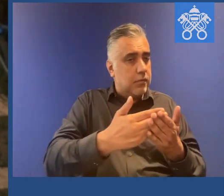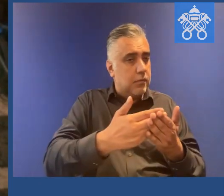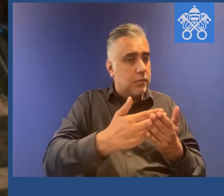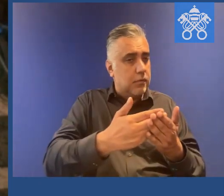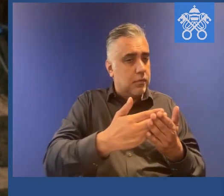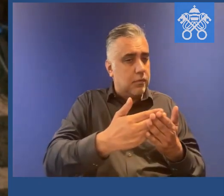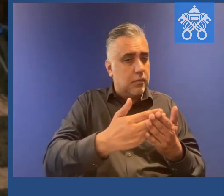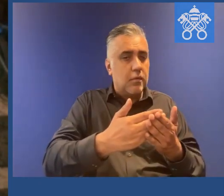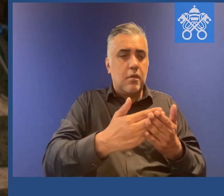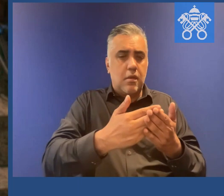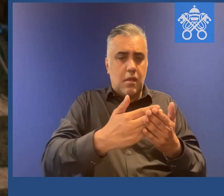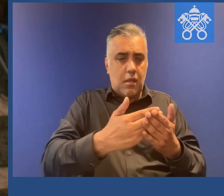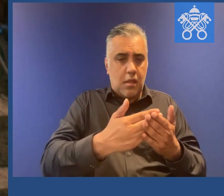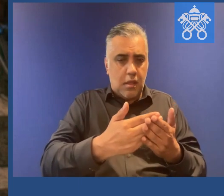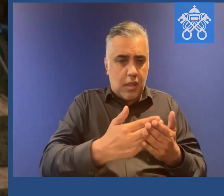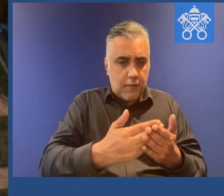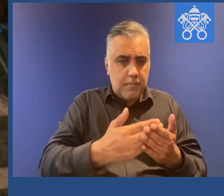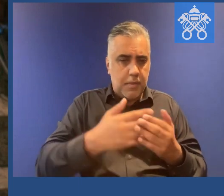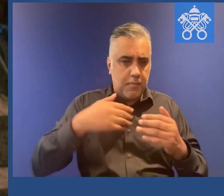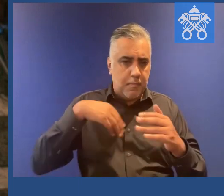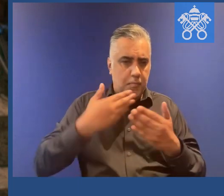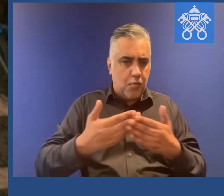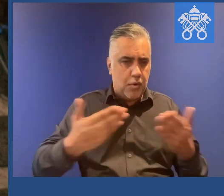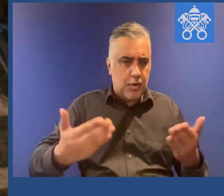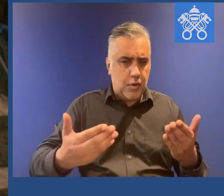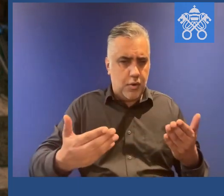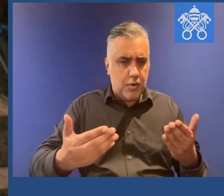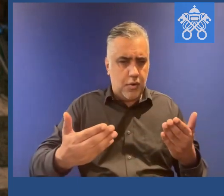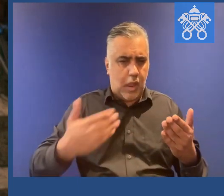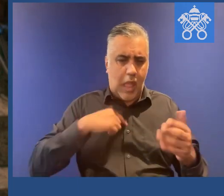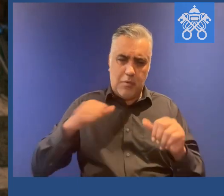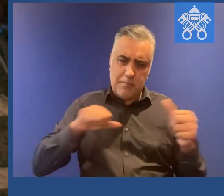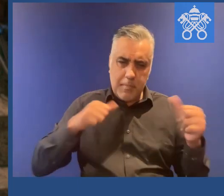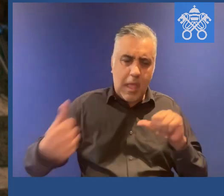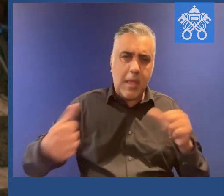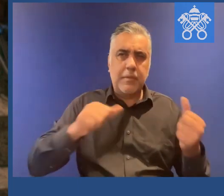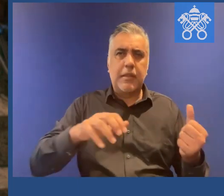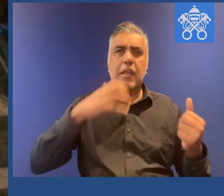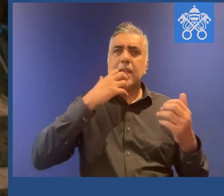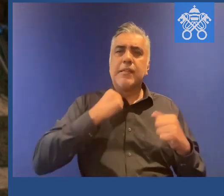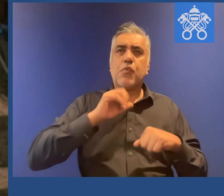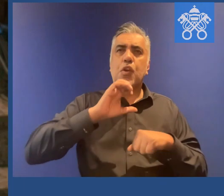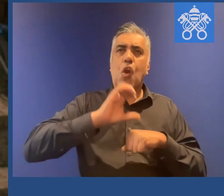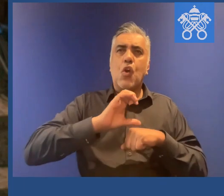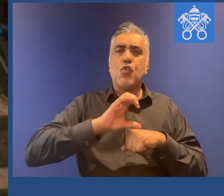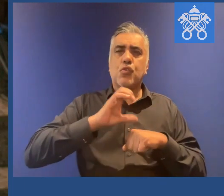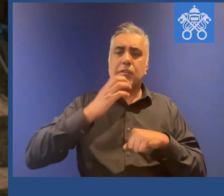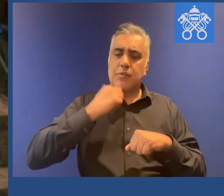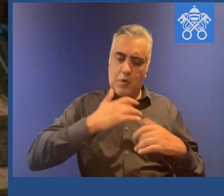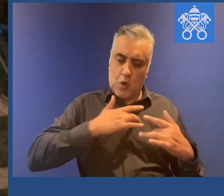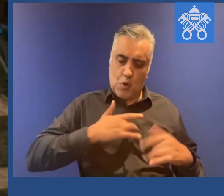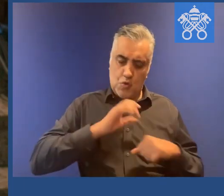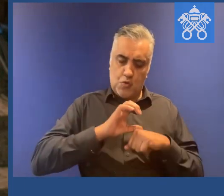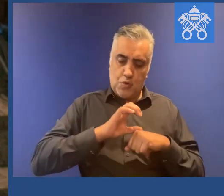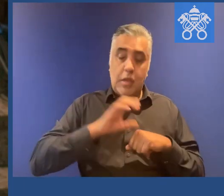Having been born in Bahrain, I was baptized here at the Sacred Heart Church.